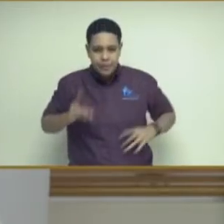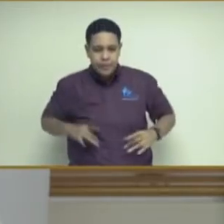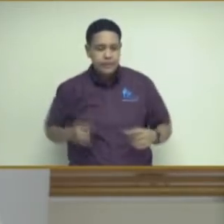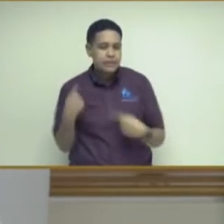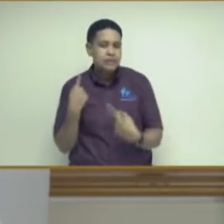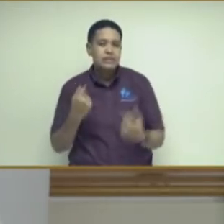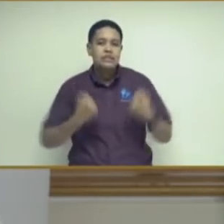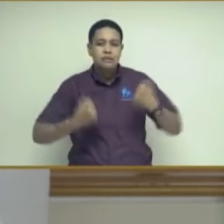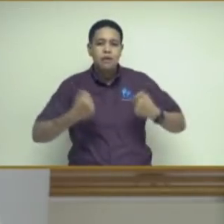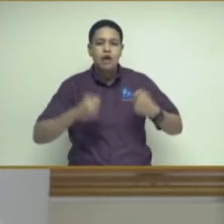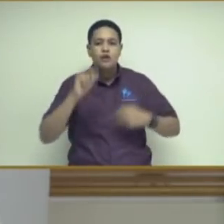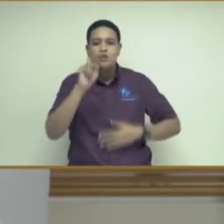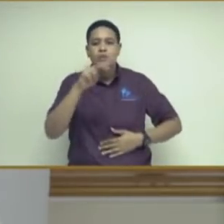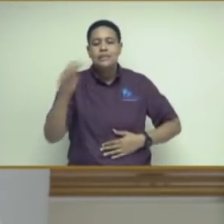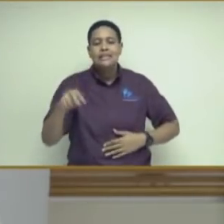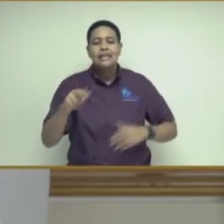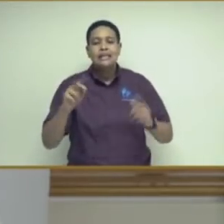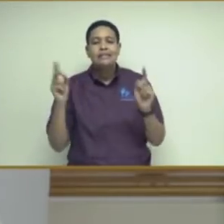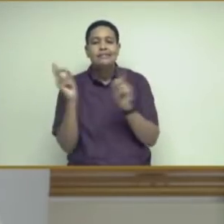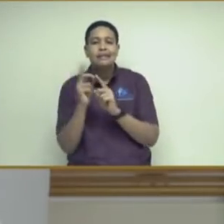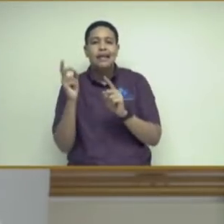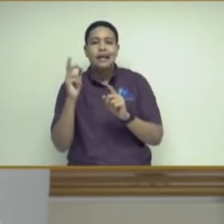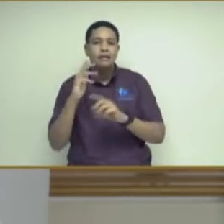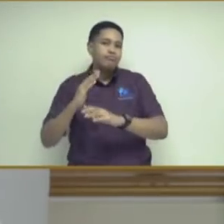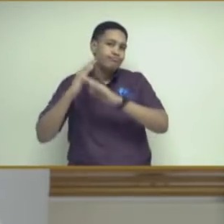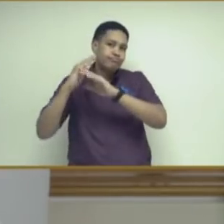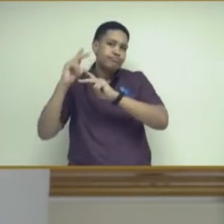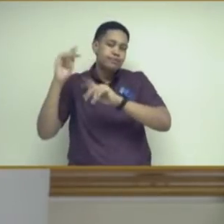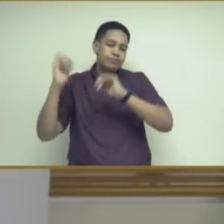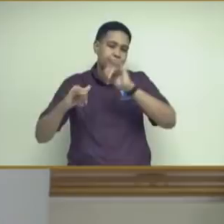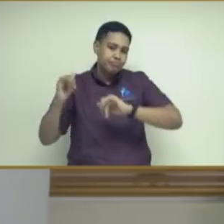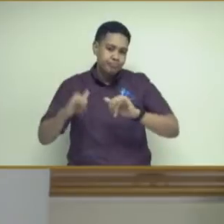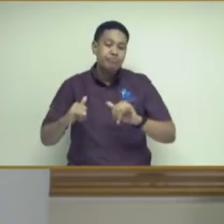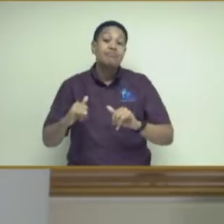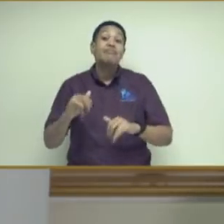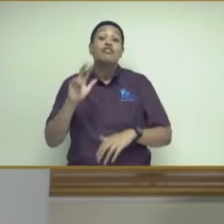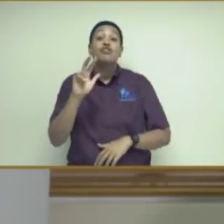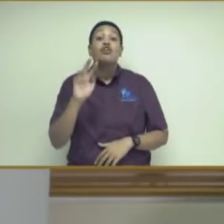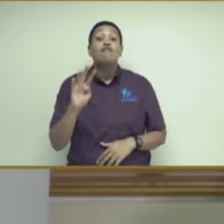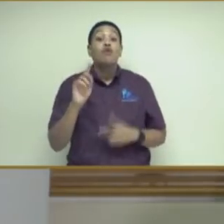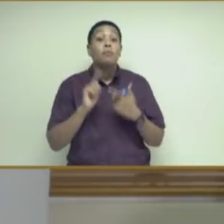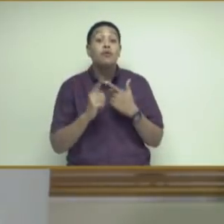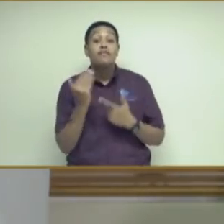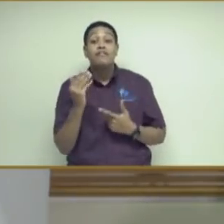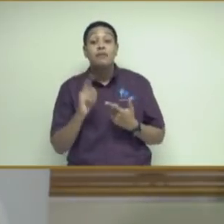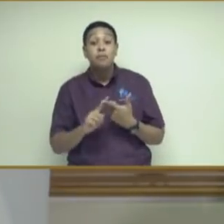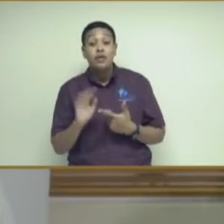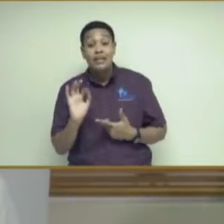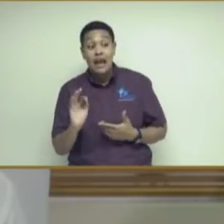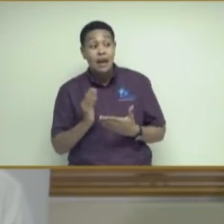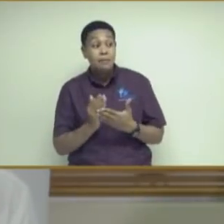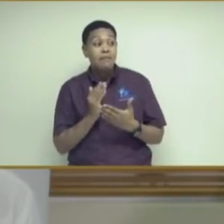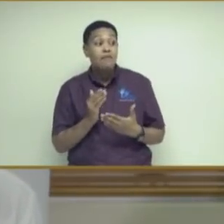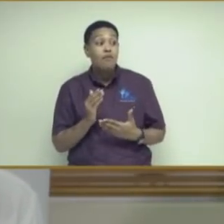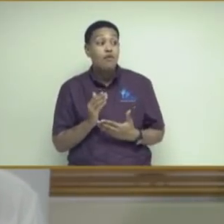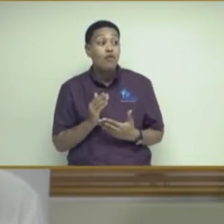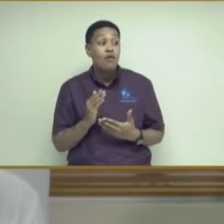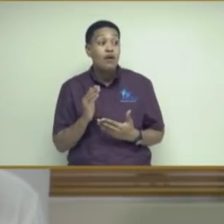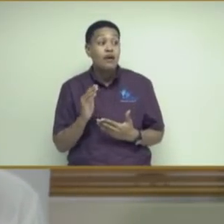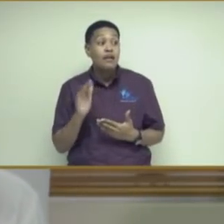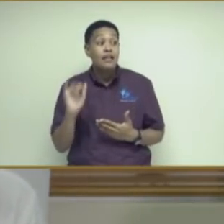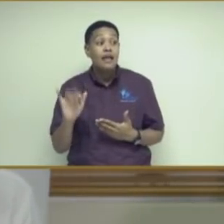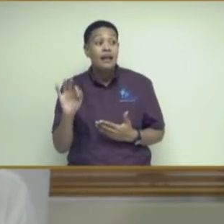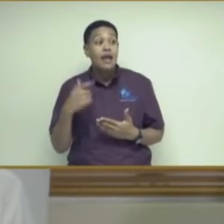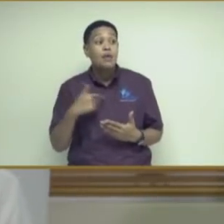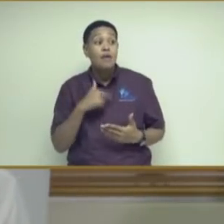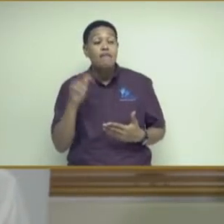March 22nd date. So that's 34 plus 15 plus 9. Before that time, we had 34